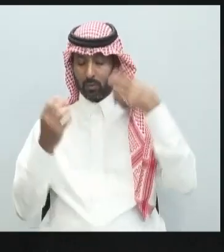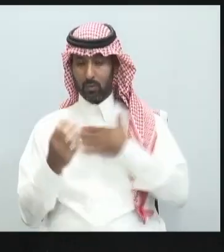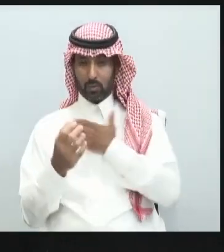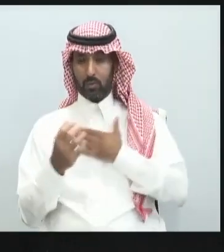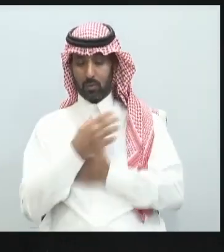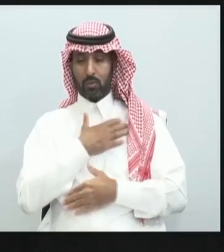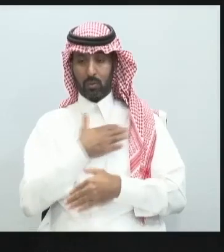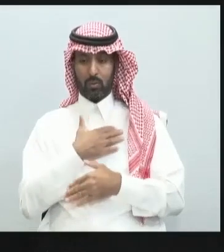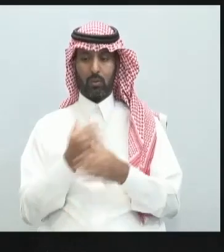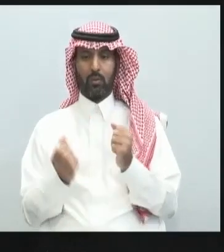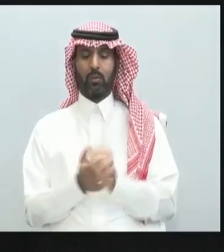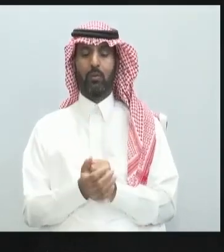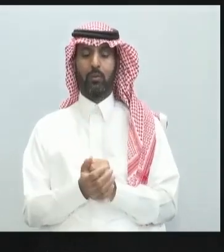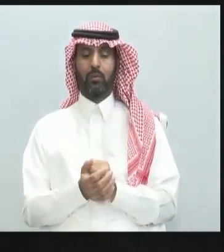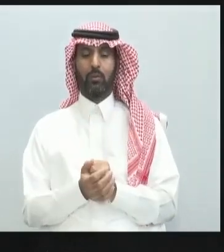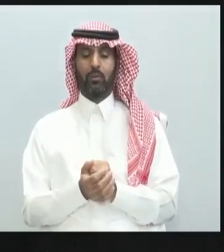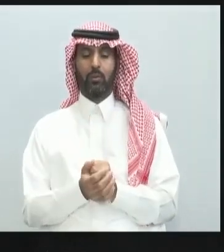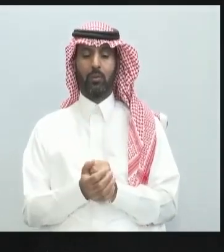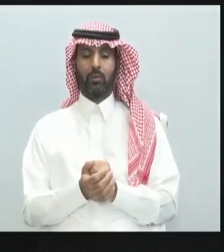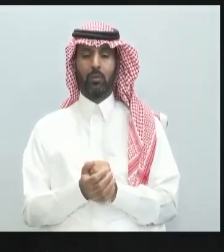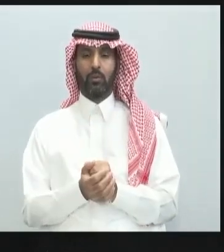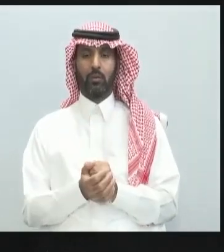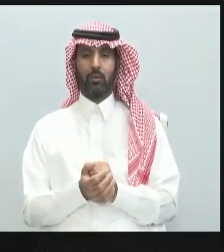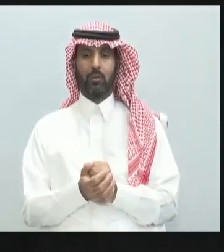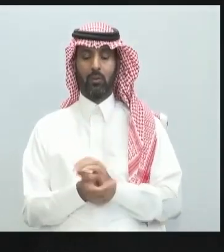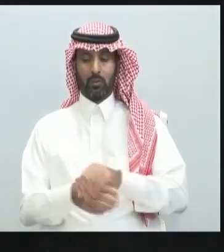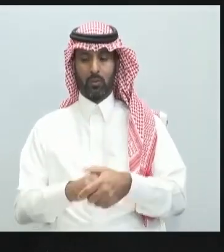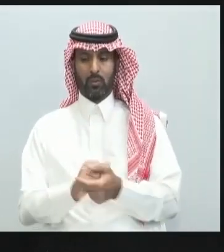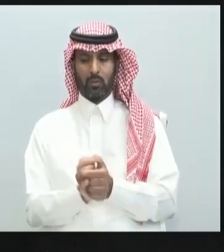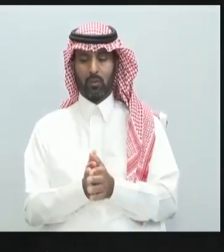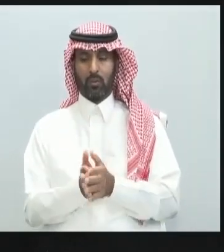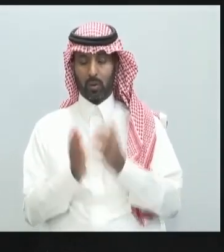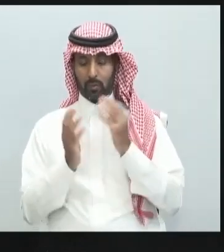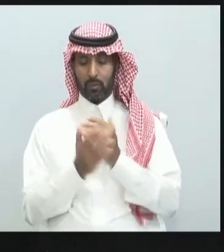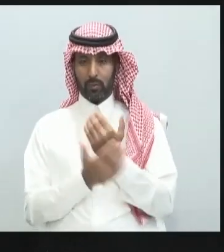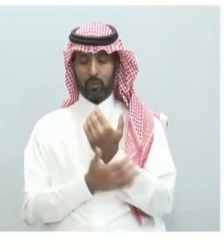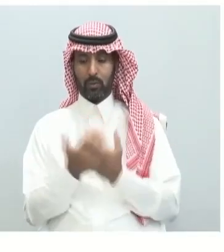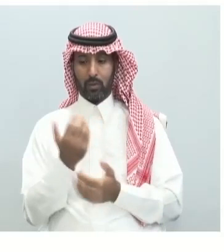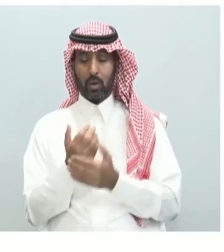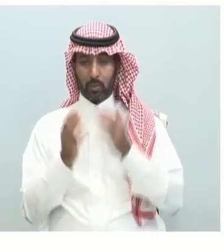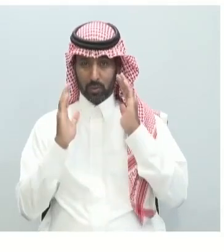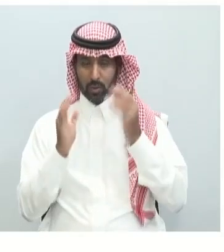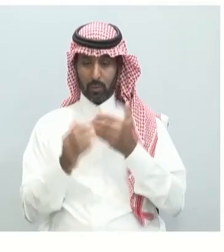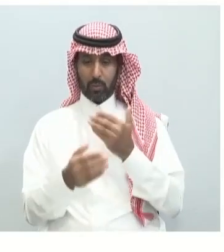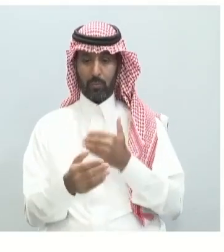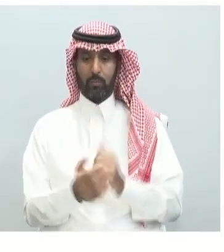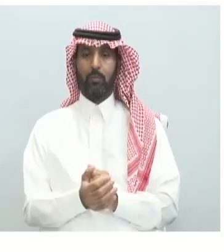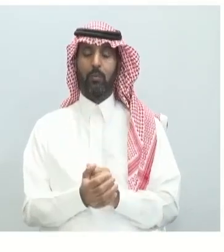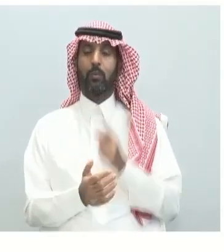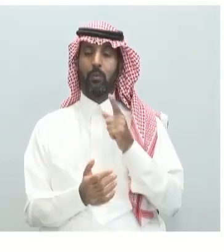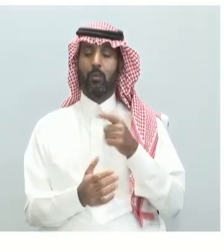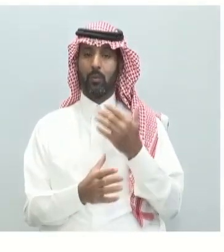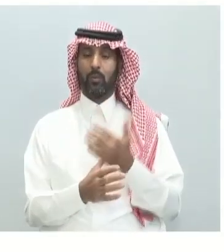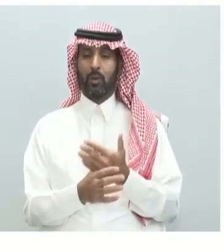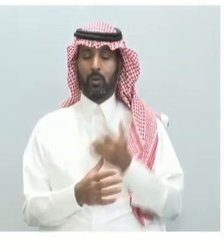and to perform ablution before going to pray. So it's extremely important to have